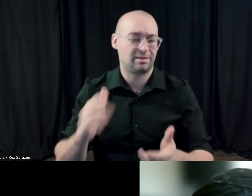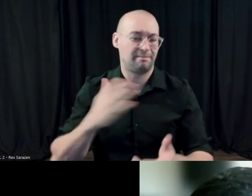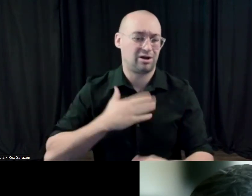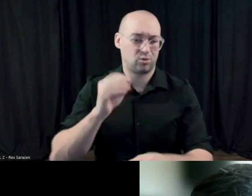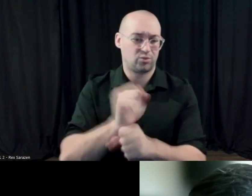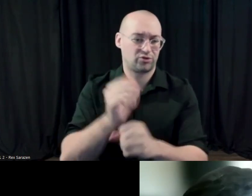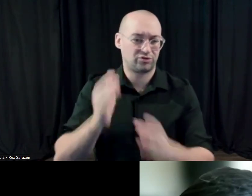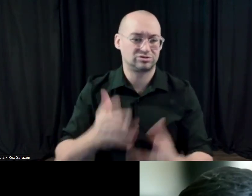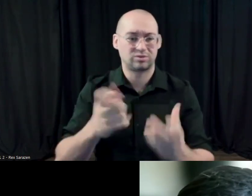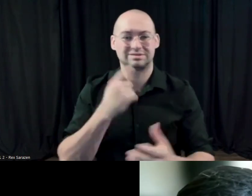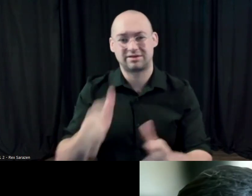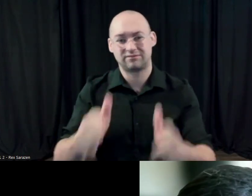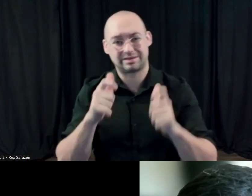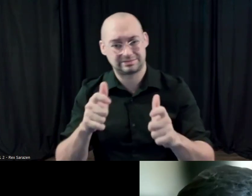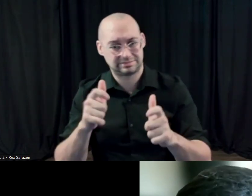I want to say quickly,